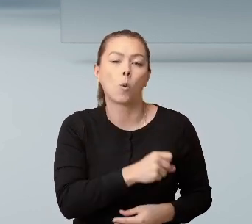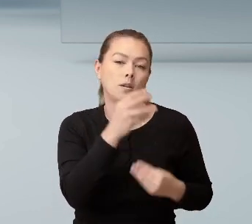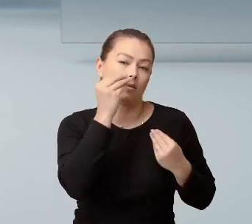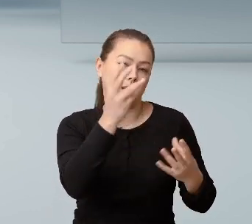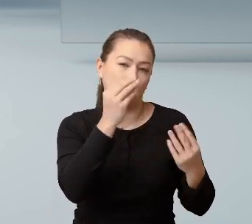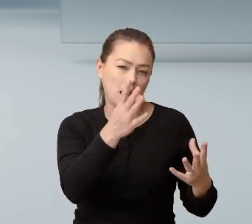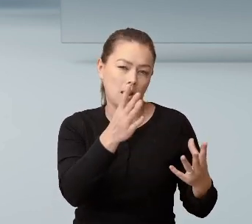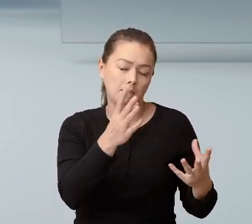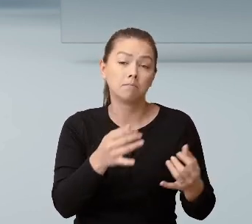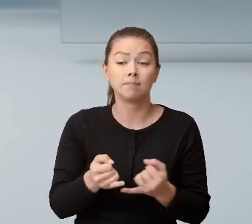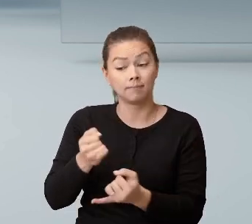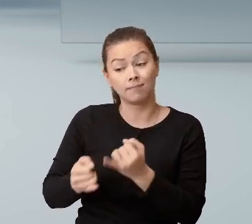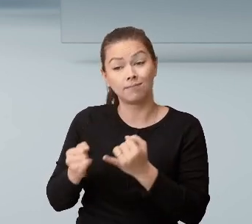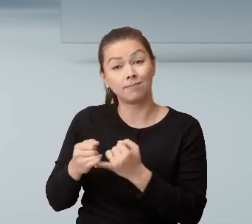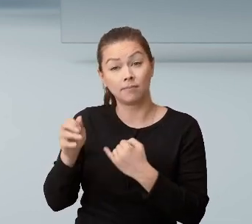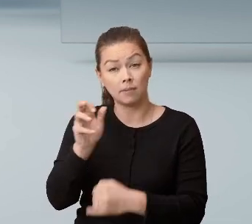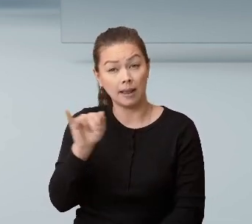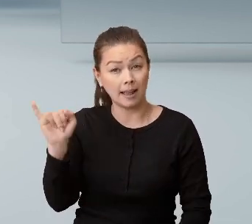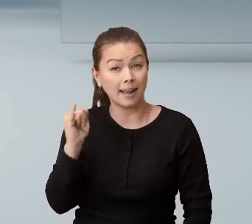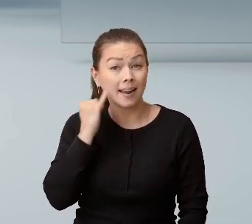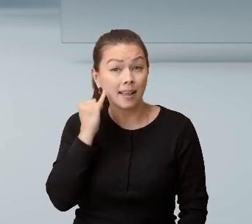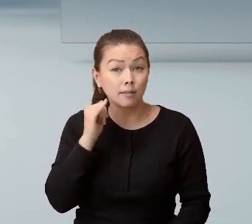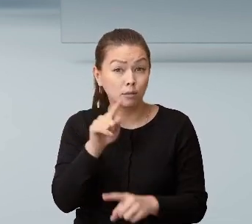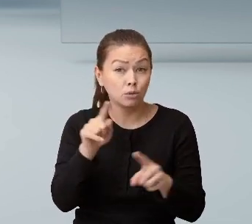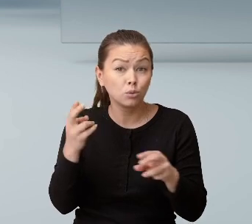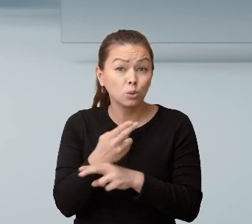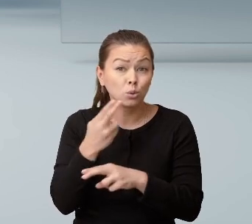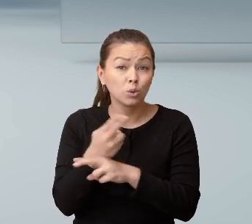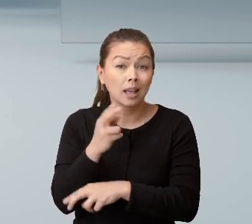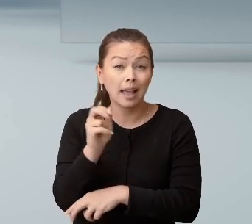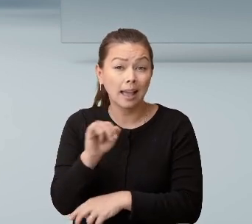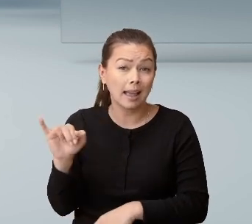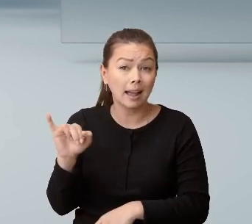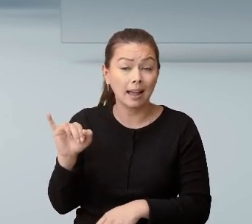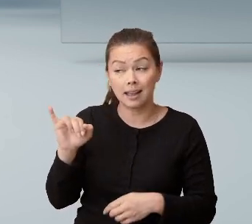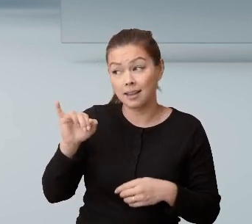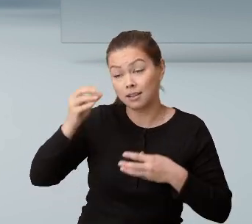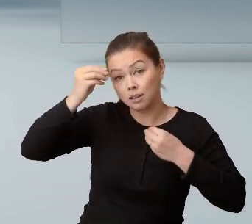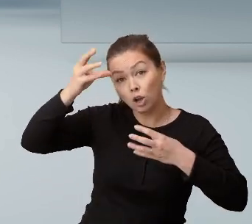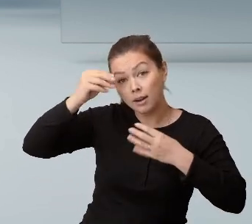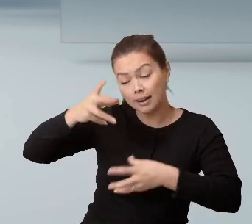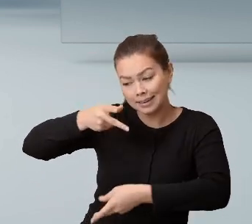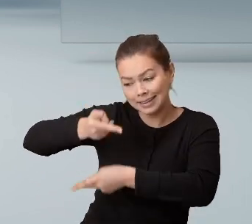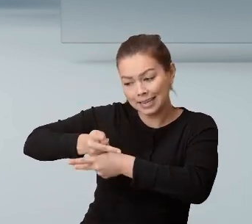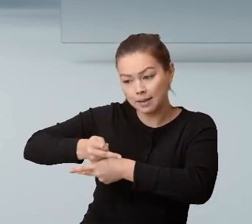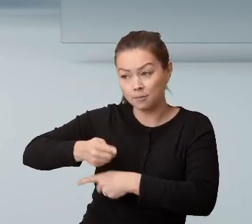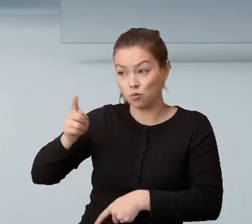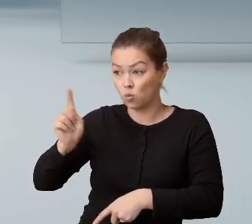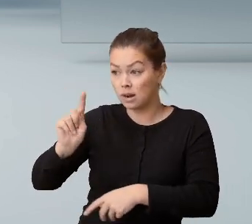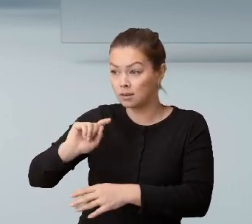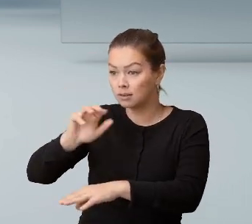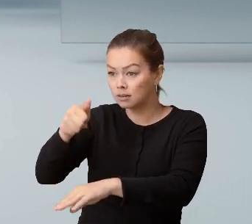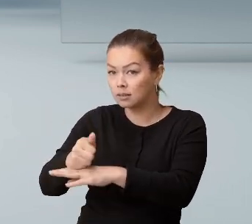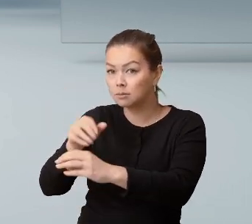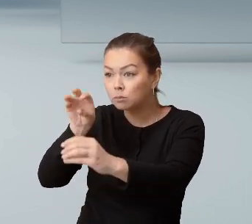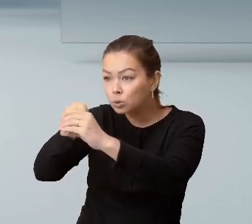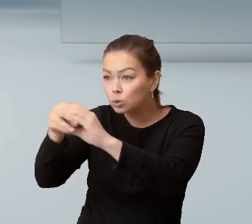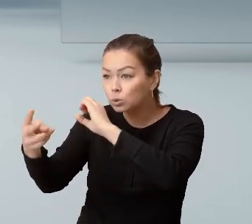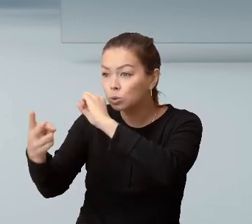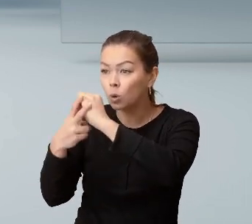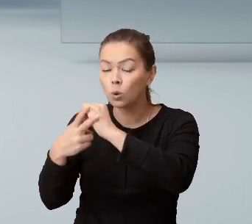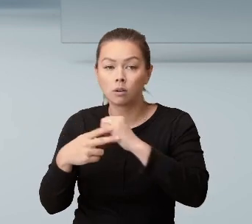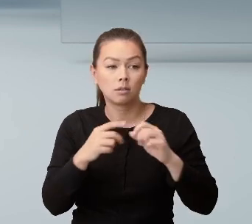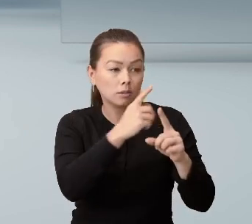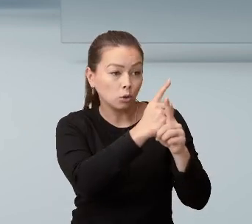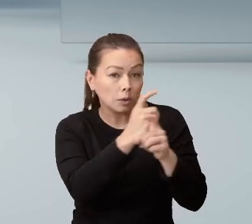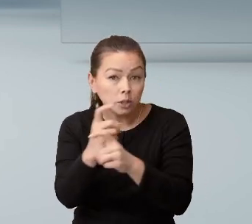finally, AI, if you're using AI, the content you retain, where you put it, how you secure it, the use